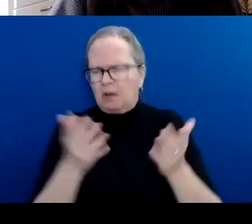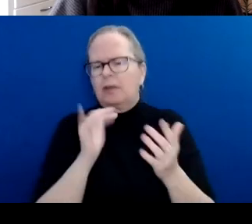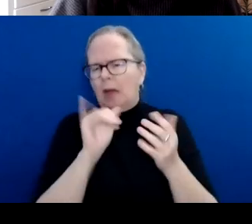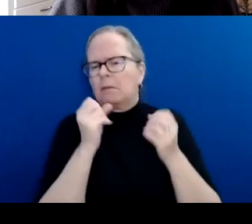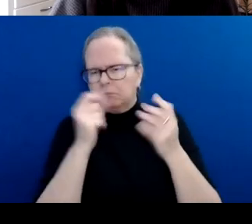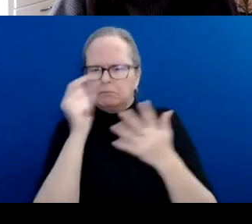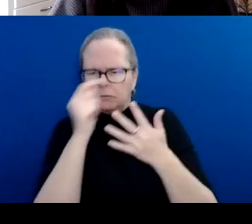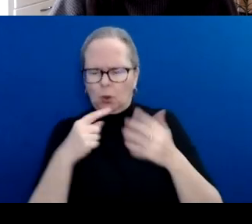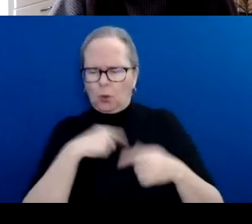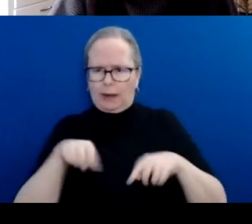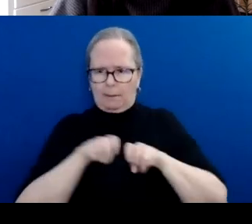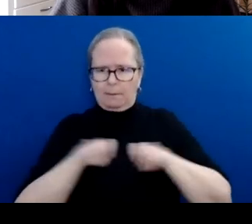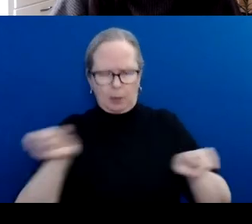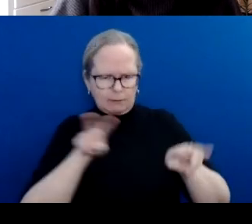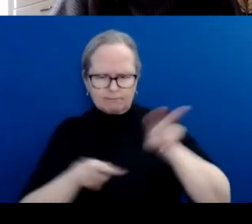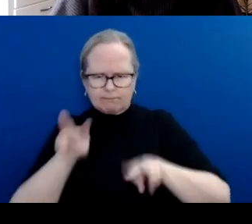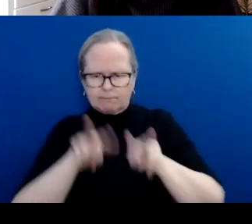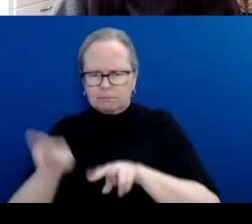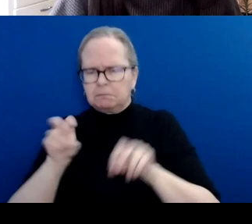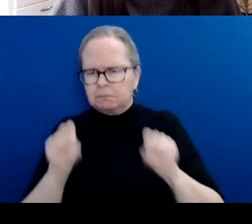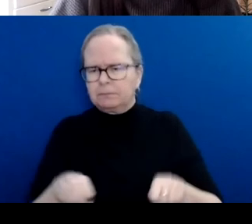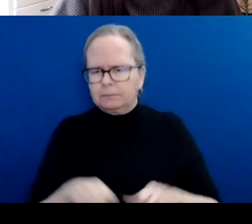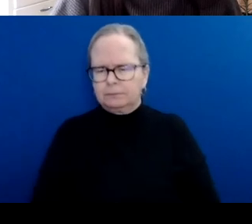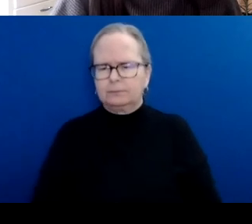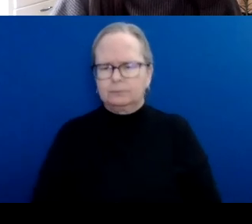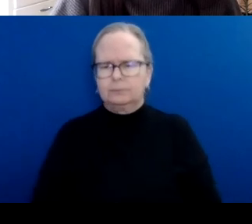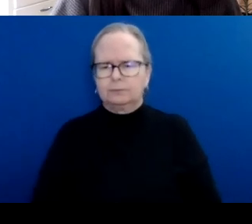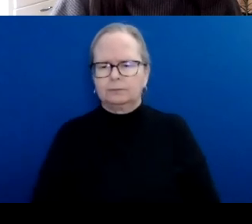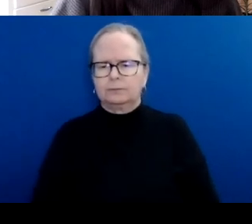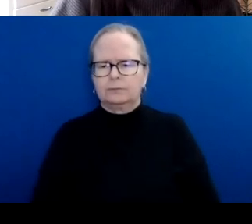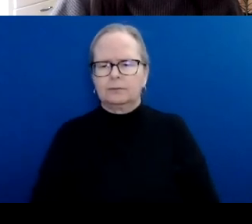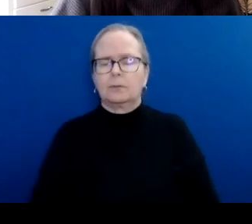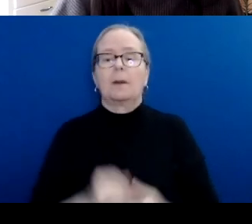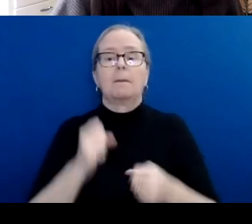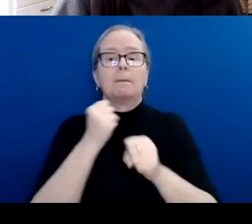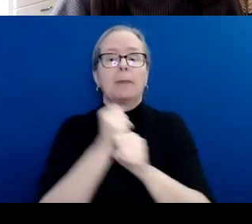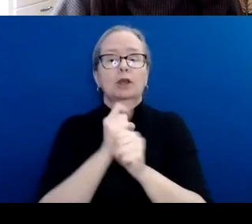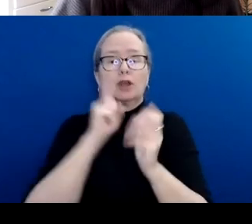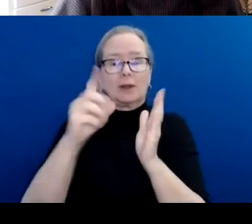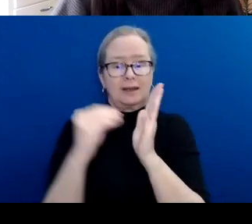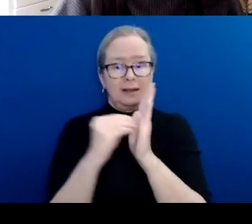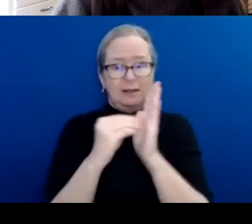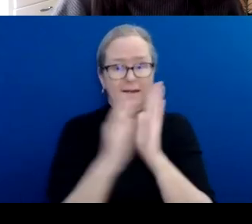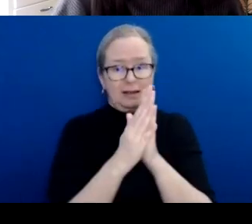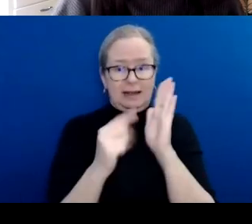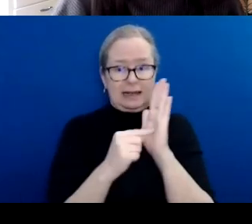Ensure that you've provided enough information and context for the assessors to draw these connections.